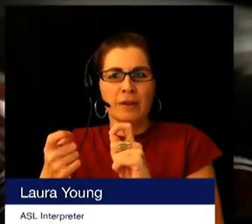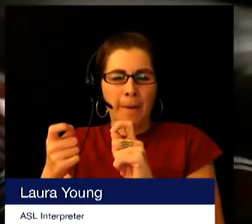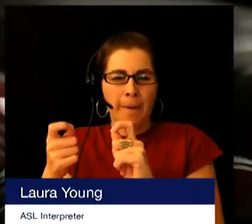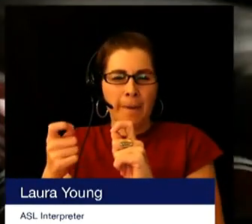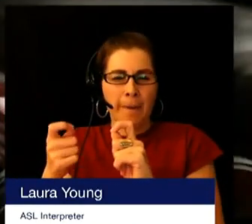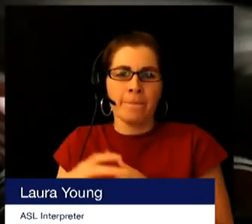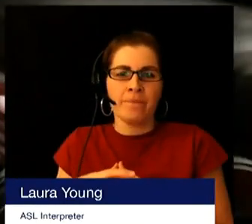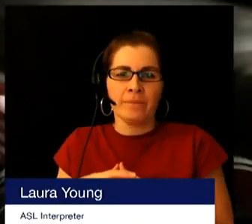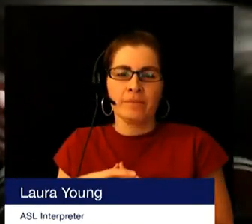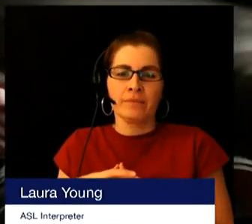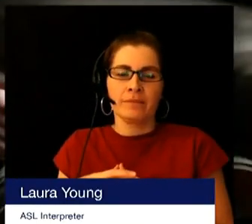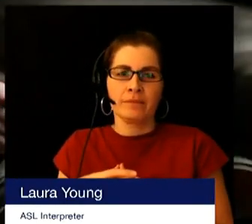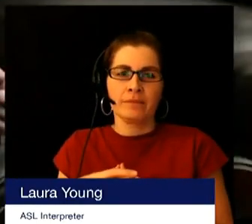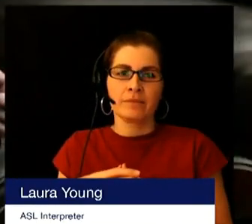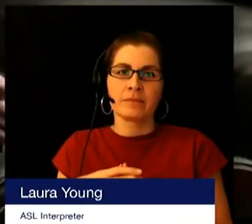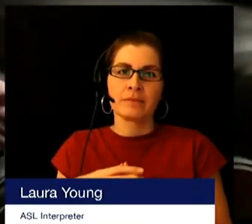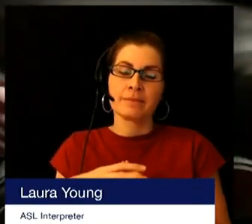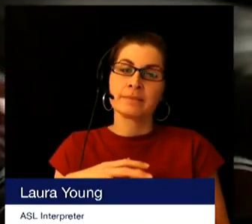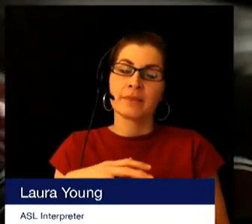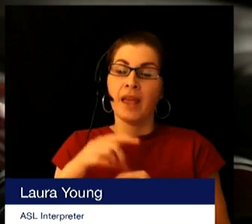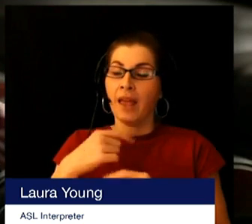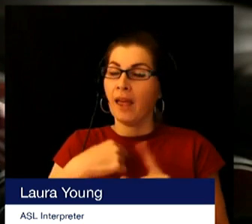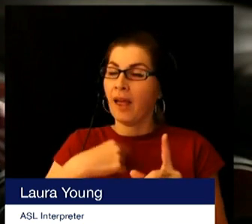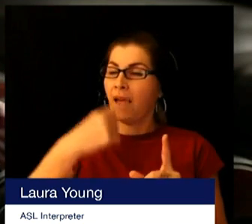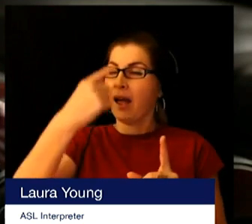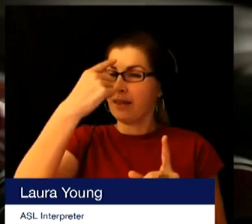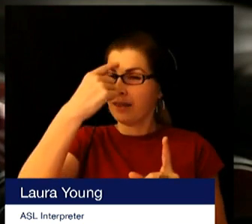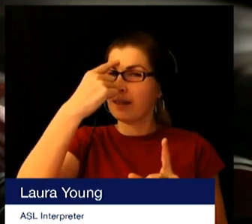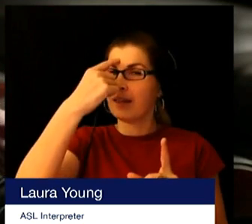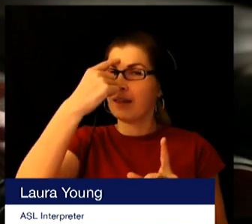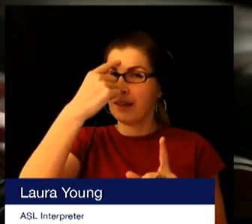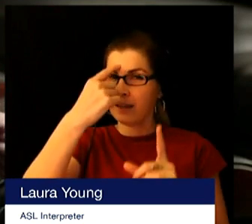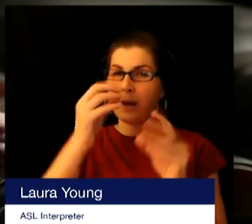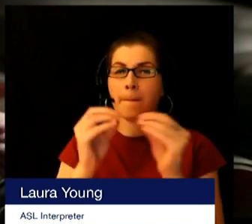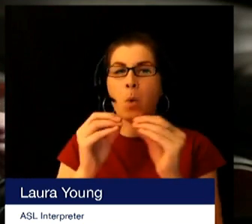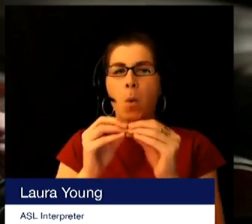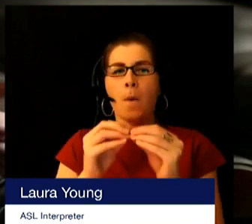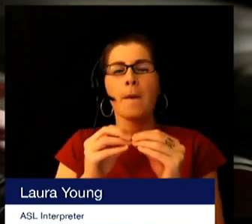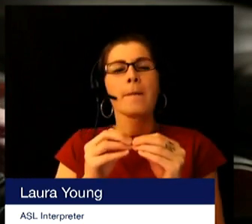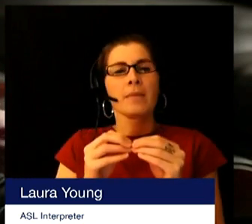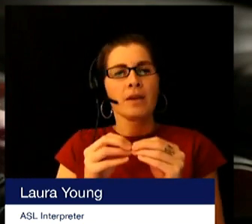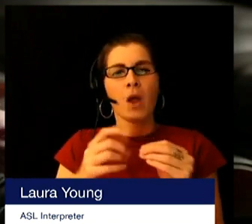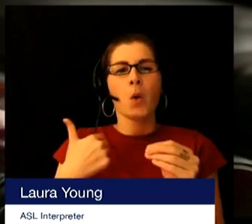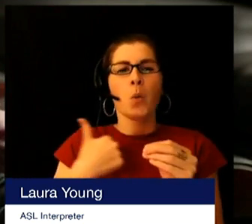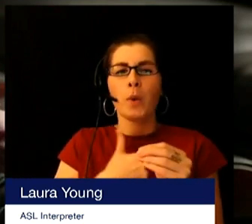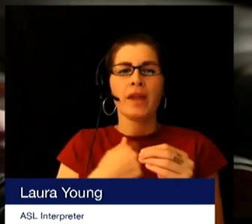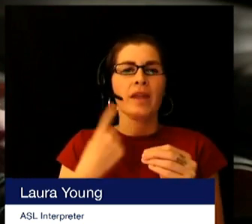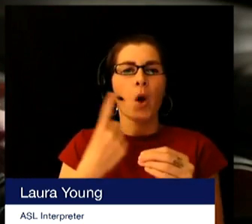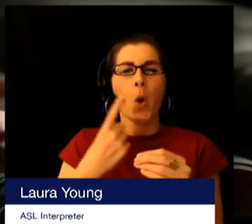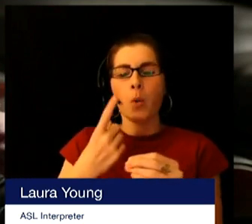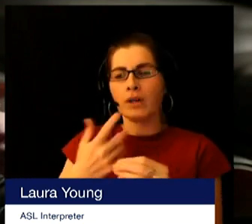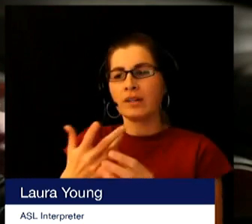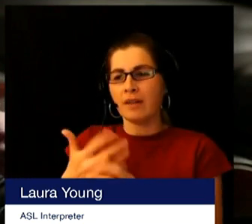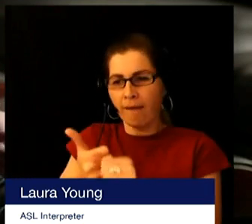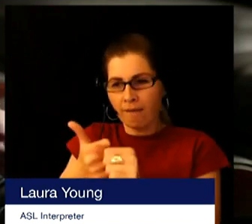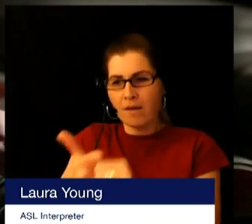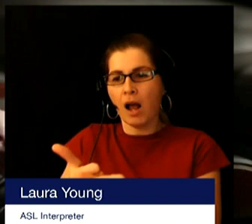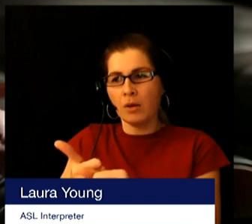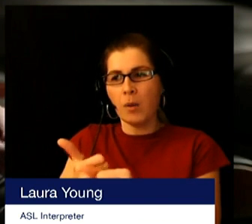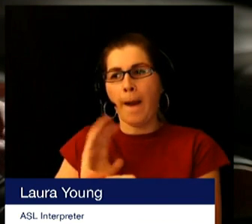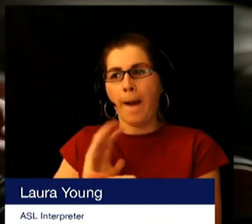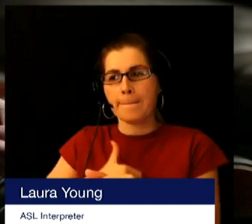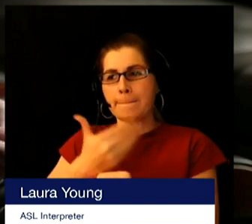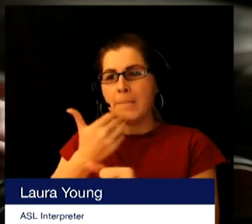that really what's more going with the grain and in line with our best values is